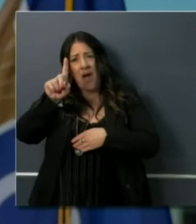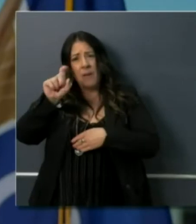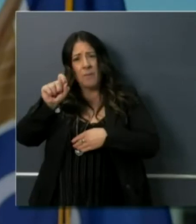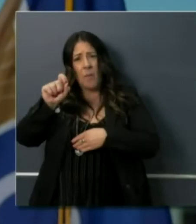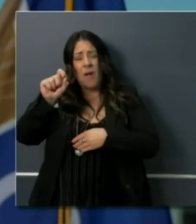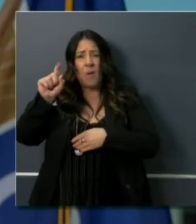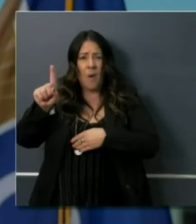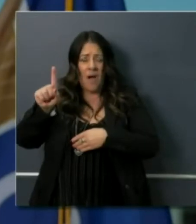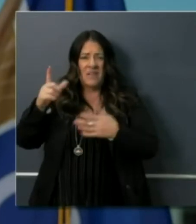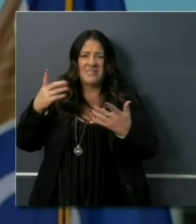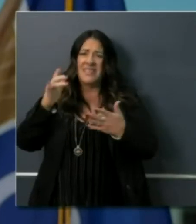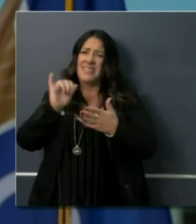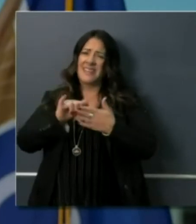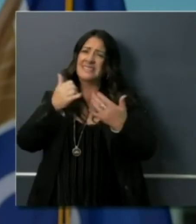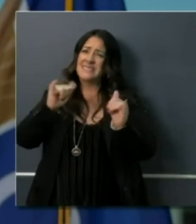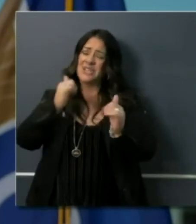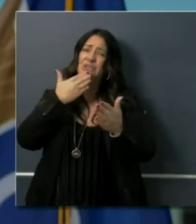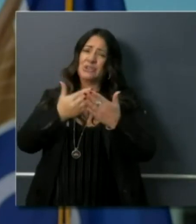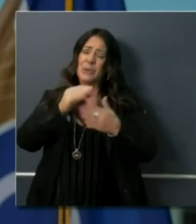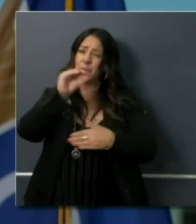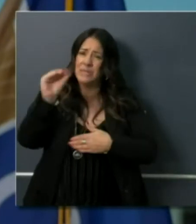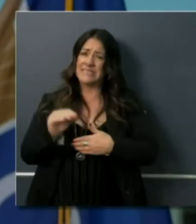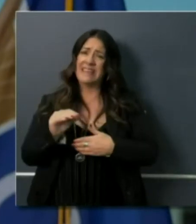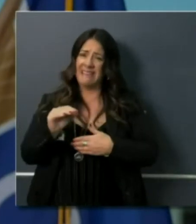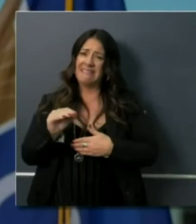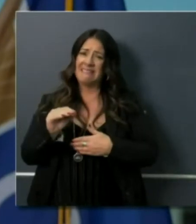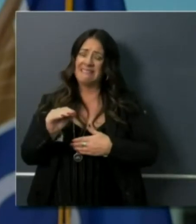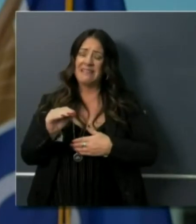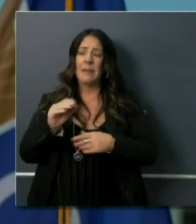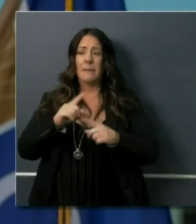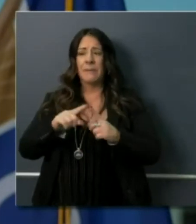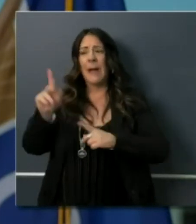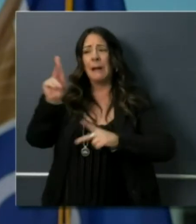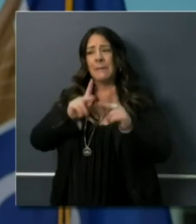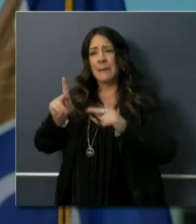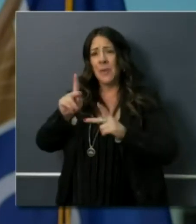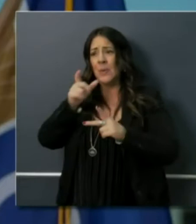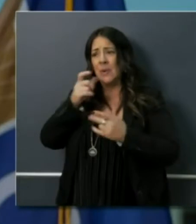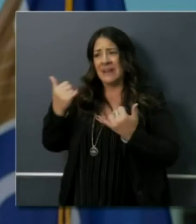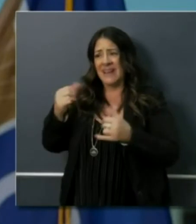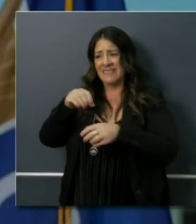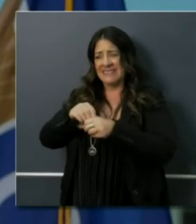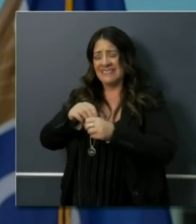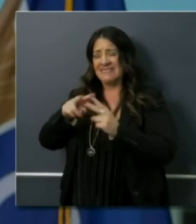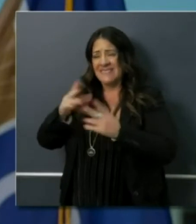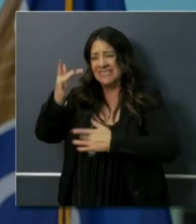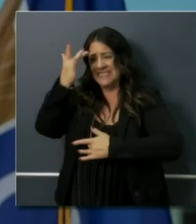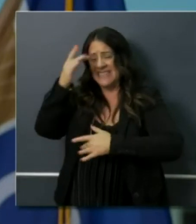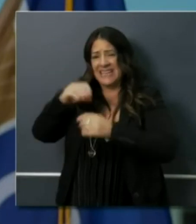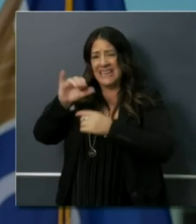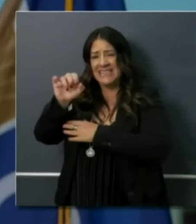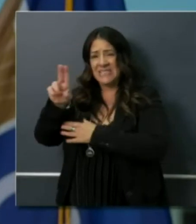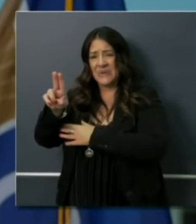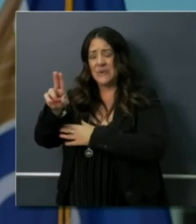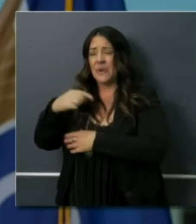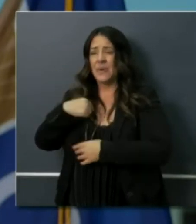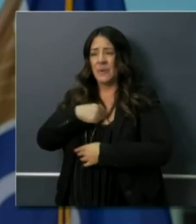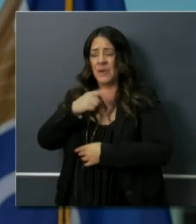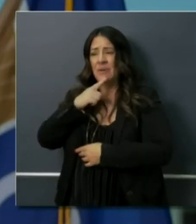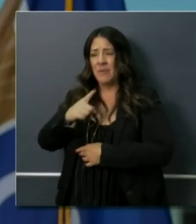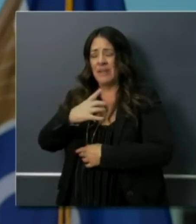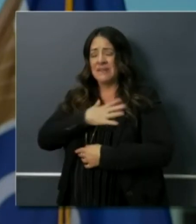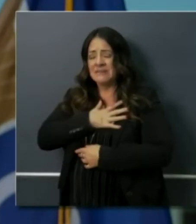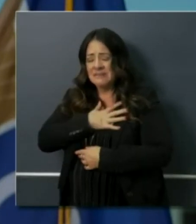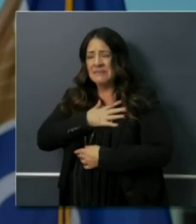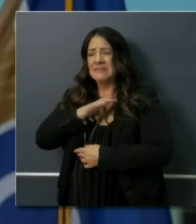day. Though, again, for those that are in the ICU, our hearts go out to you. Let me also express, in terms of